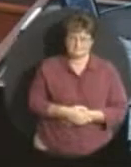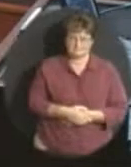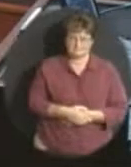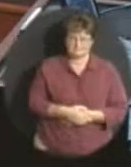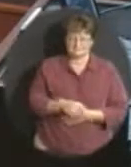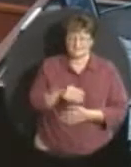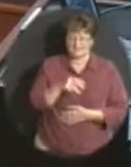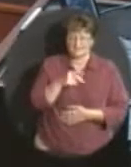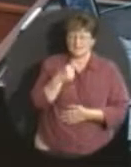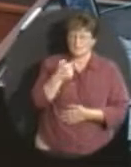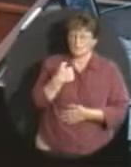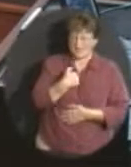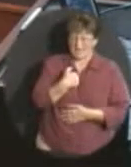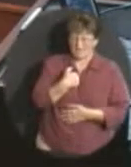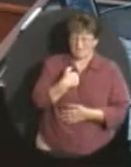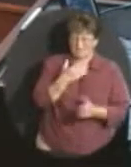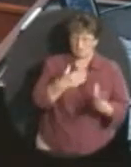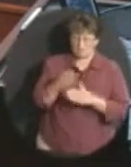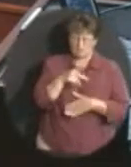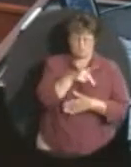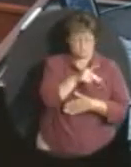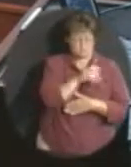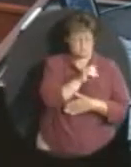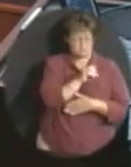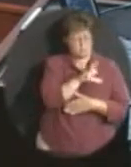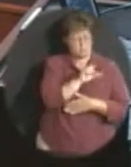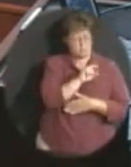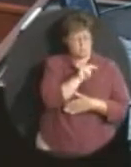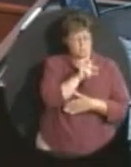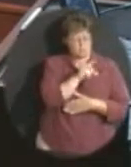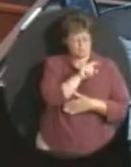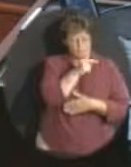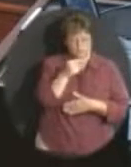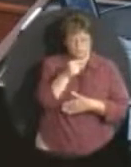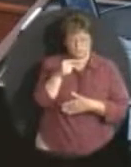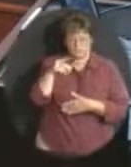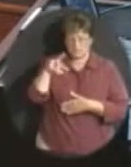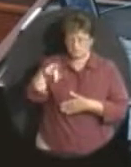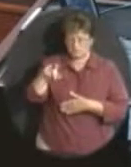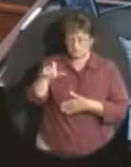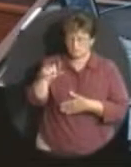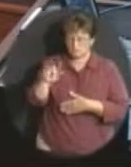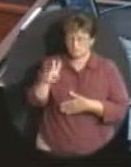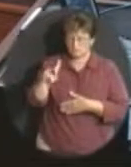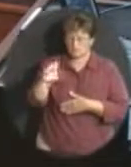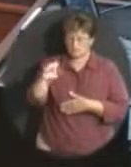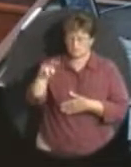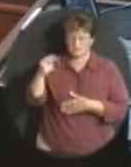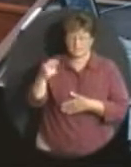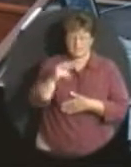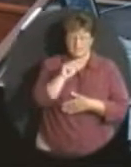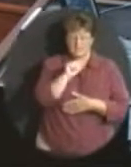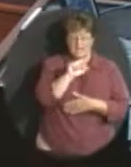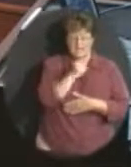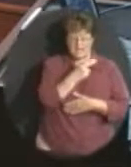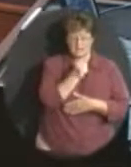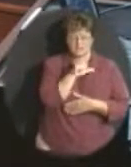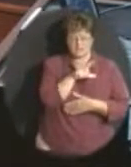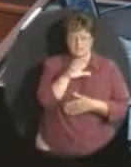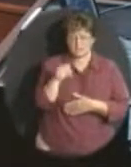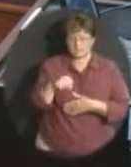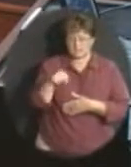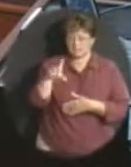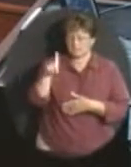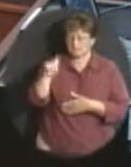Ms. Hibbs, we have a motion by Mr. Poland and a second by Mr. Parker. Would you call the roll, please? Ms. Ashley? Yes.